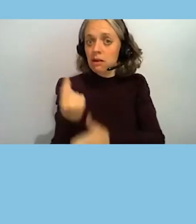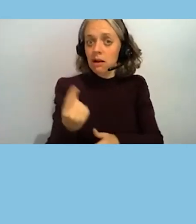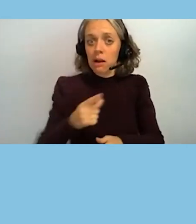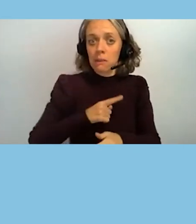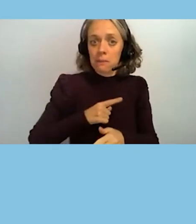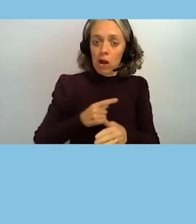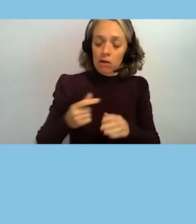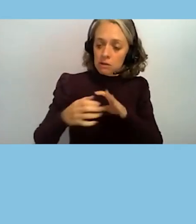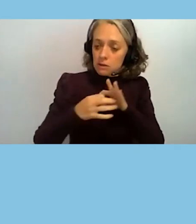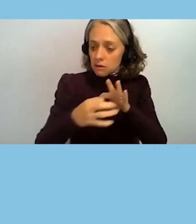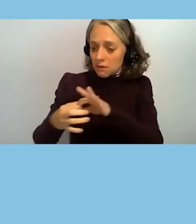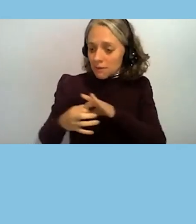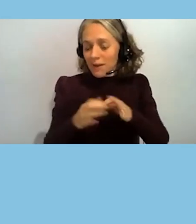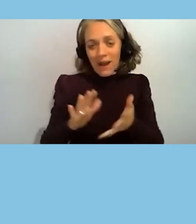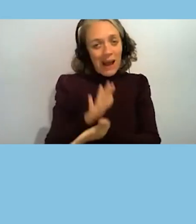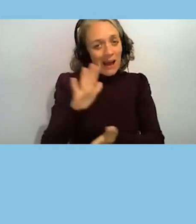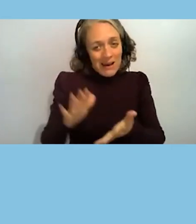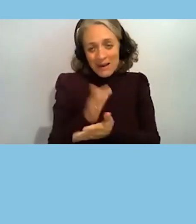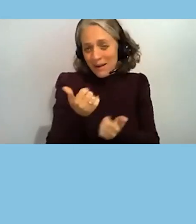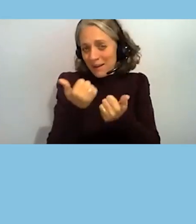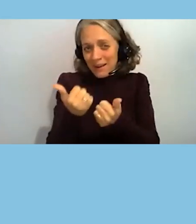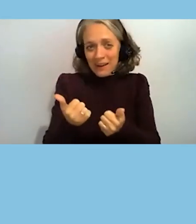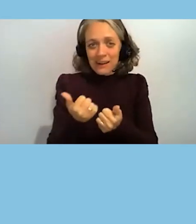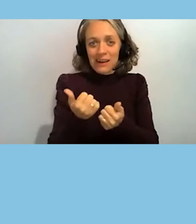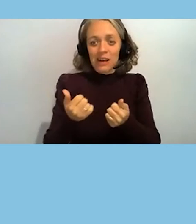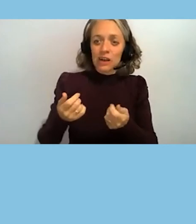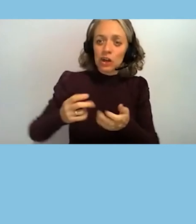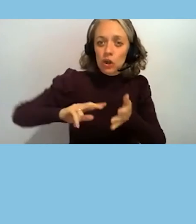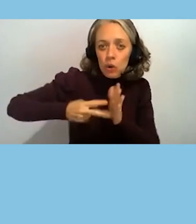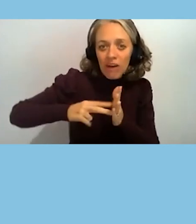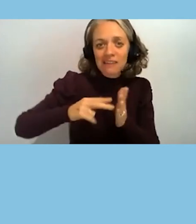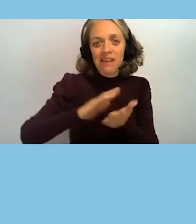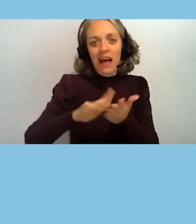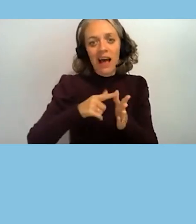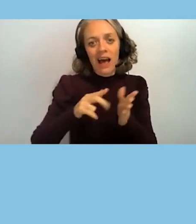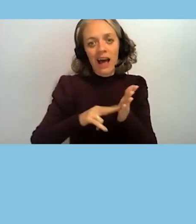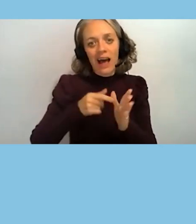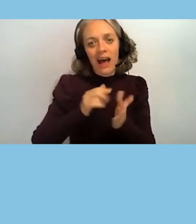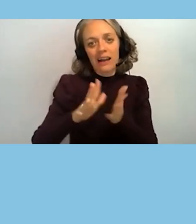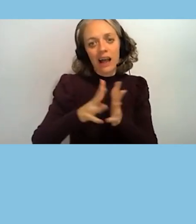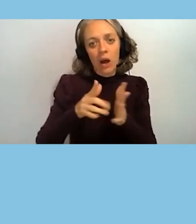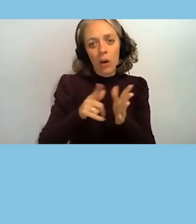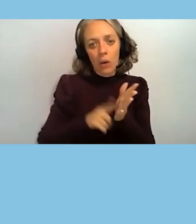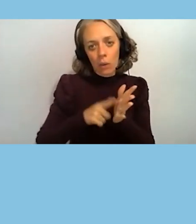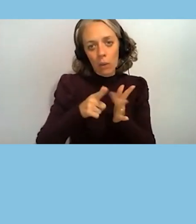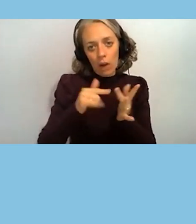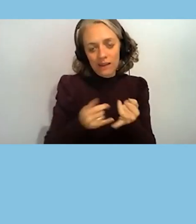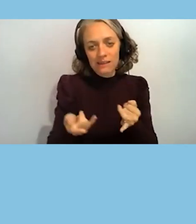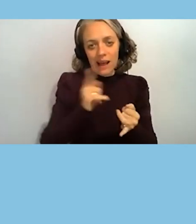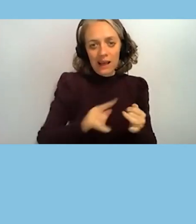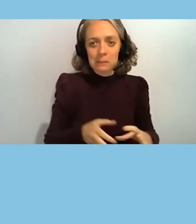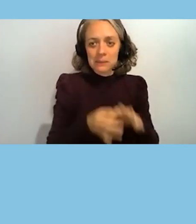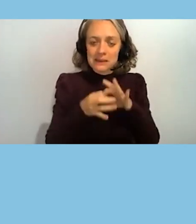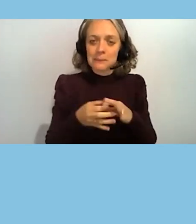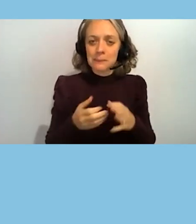generative, merry collaboration between curator Hannah Wallace and myself. The impetus to organize